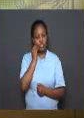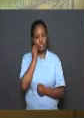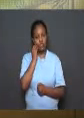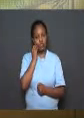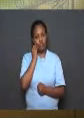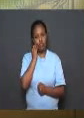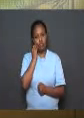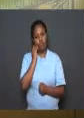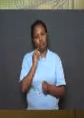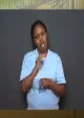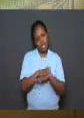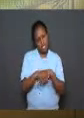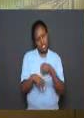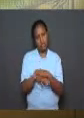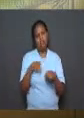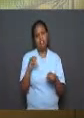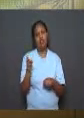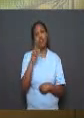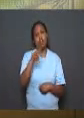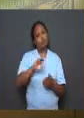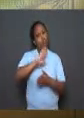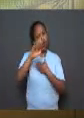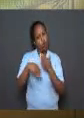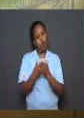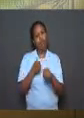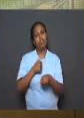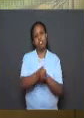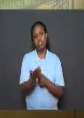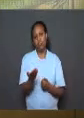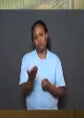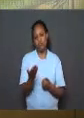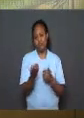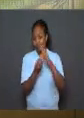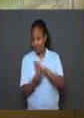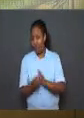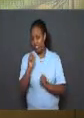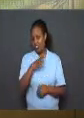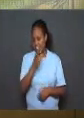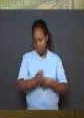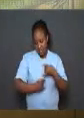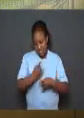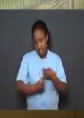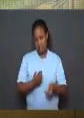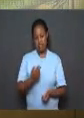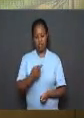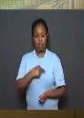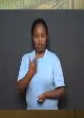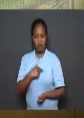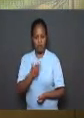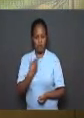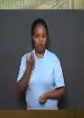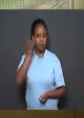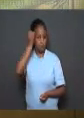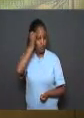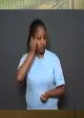are accessible to all defendants, regardless of their race, religion,